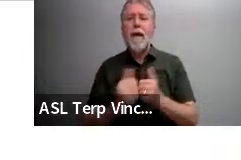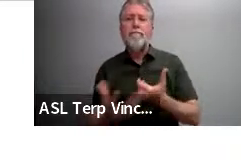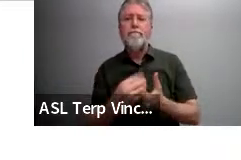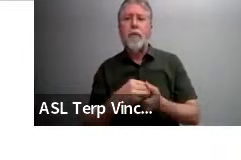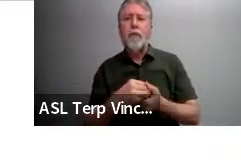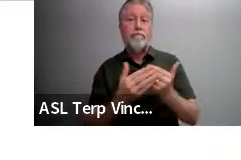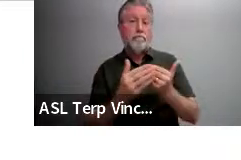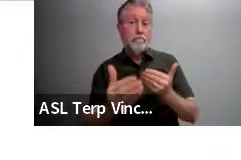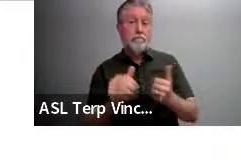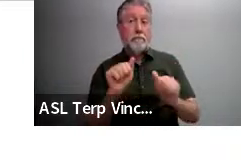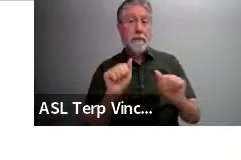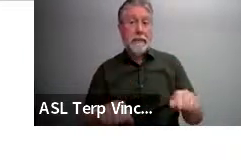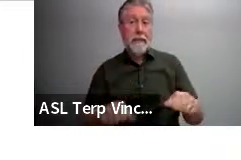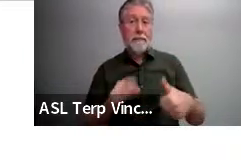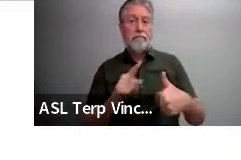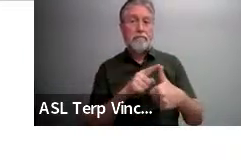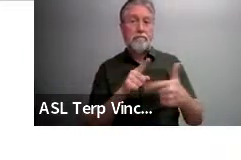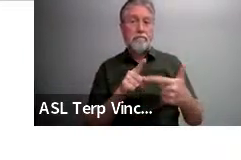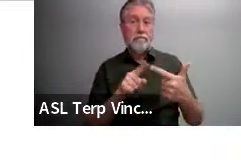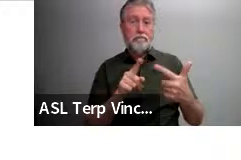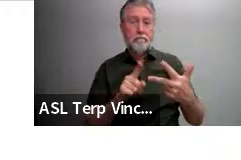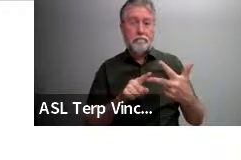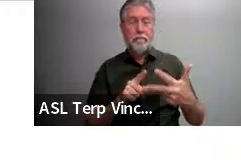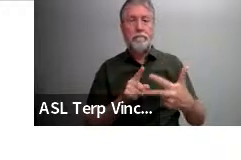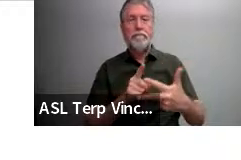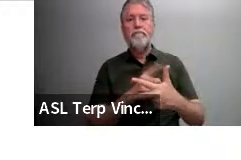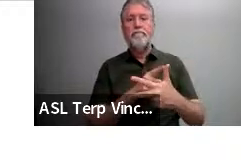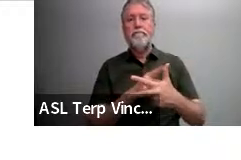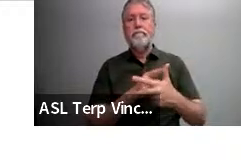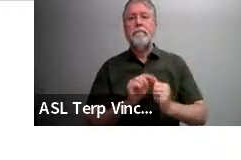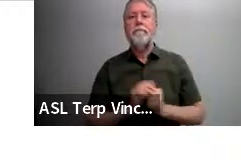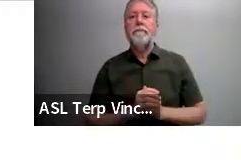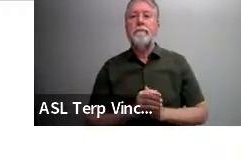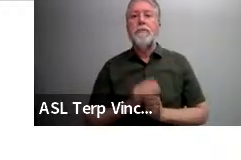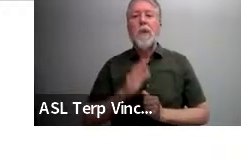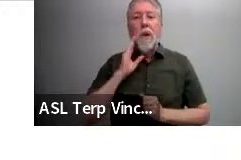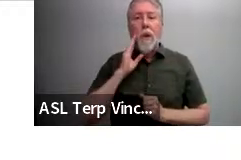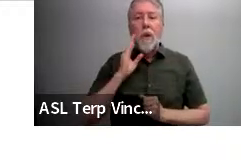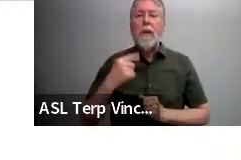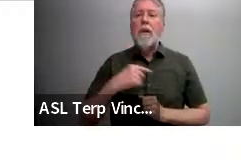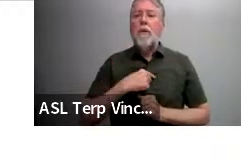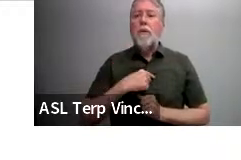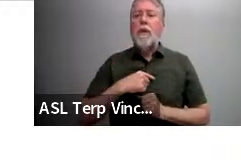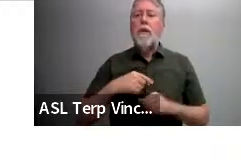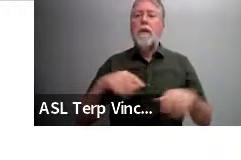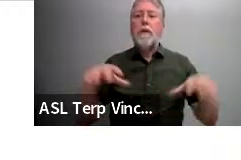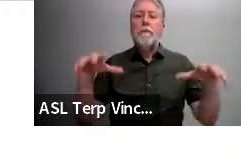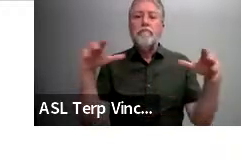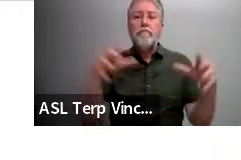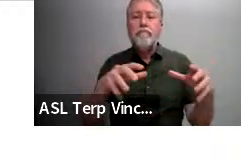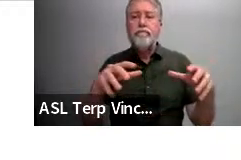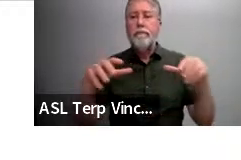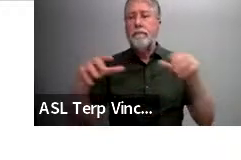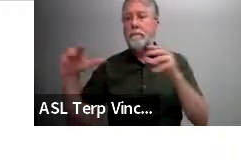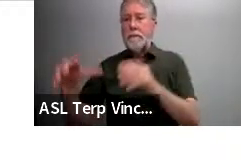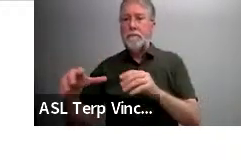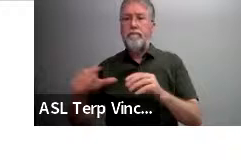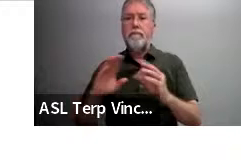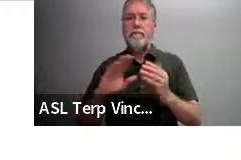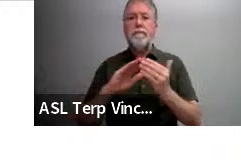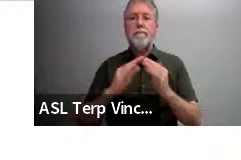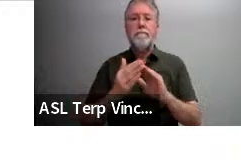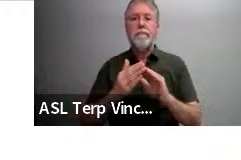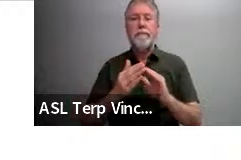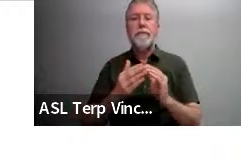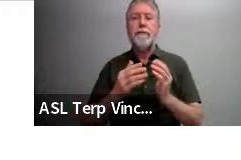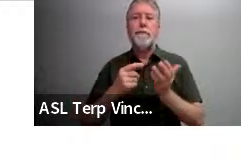forward. The first one is we are hosting 2 disability community hearings, and I'll provide a little more detail in a moment